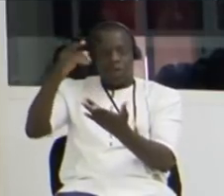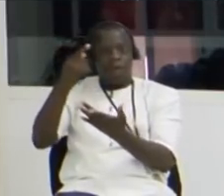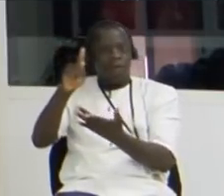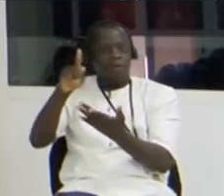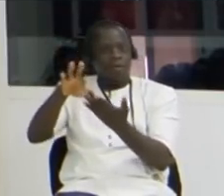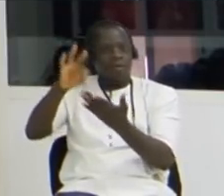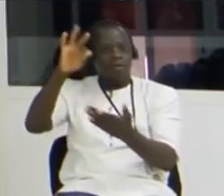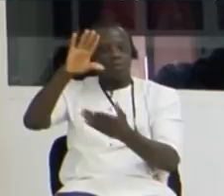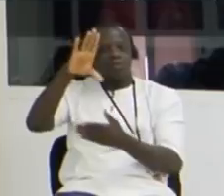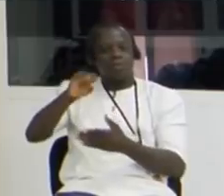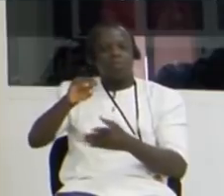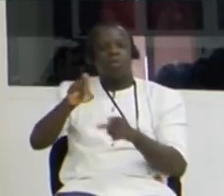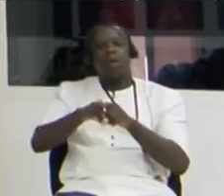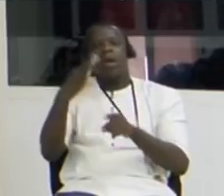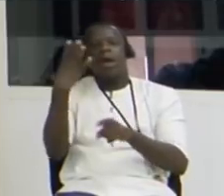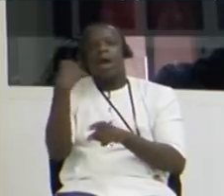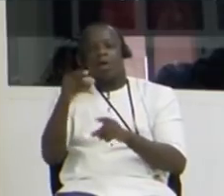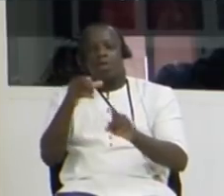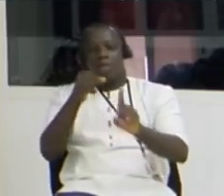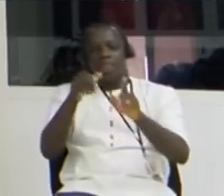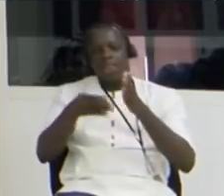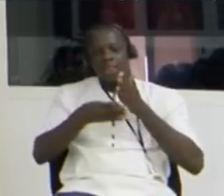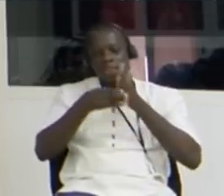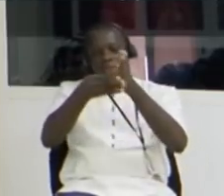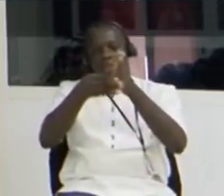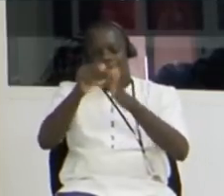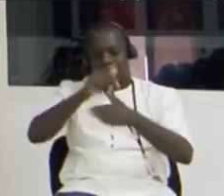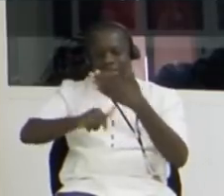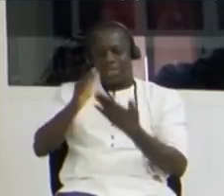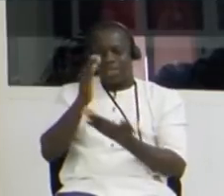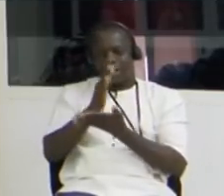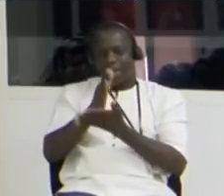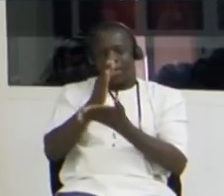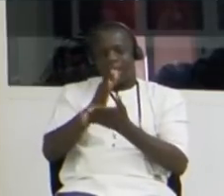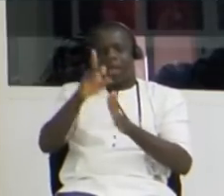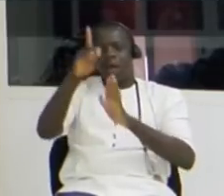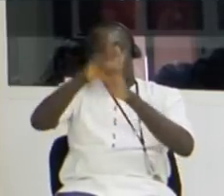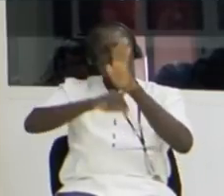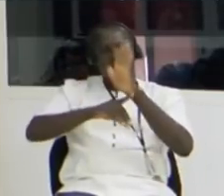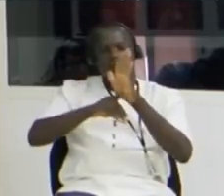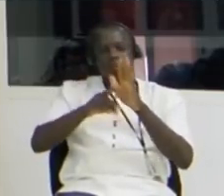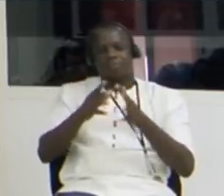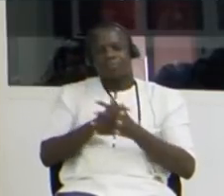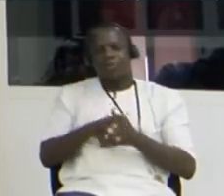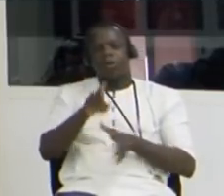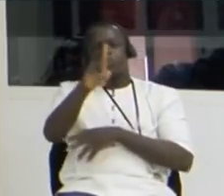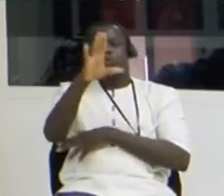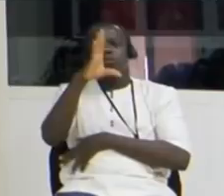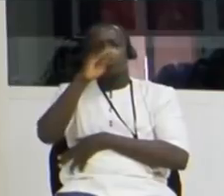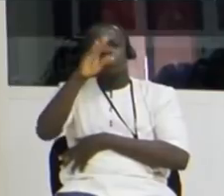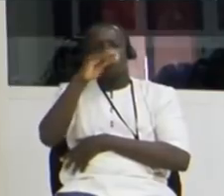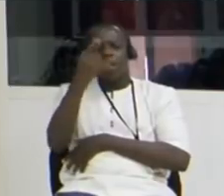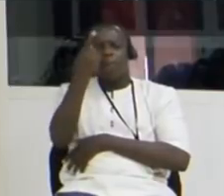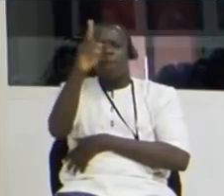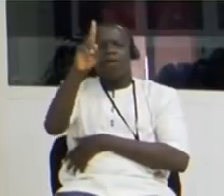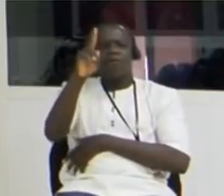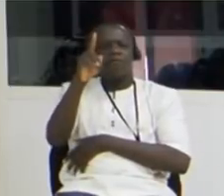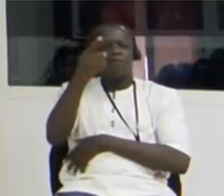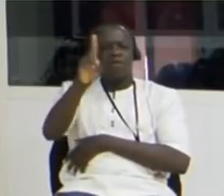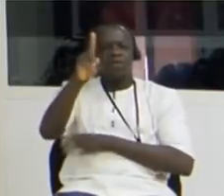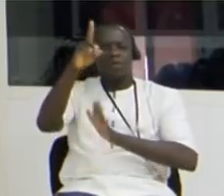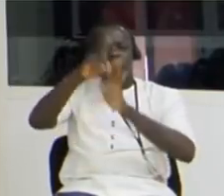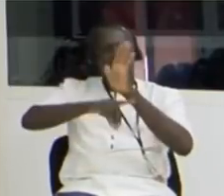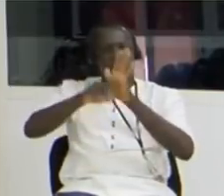and then how did that lead into the main event? You're talking about the first edition? Yes, I am.